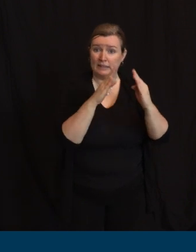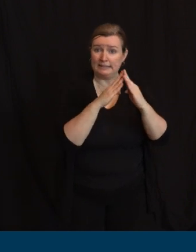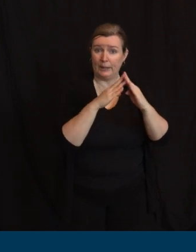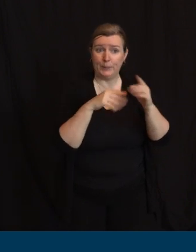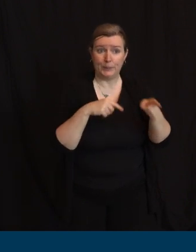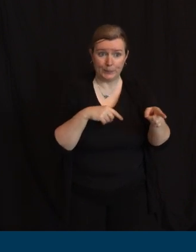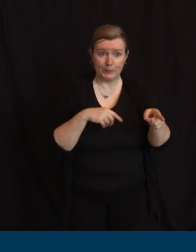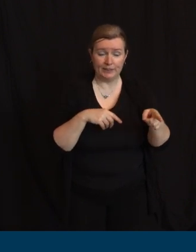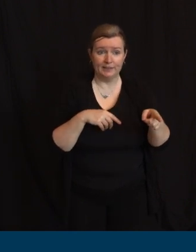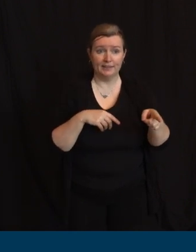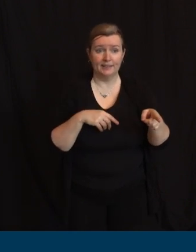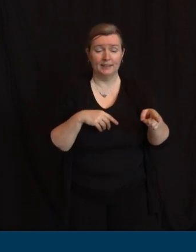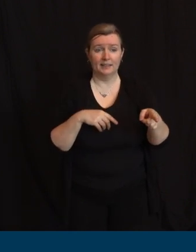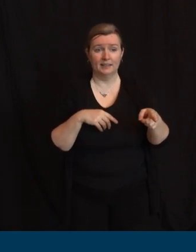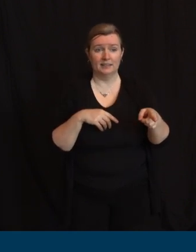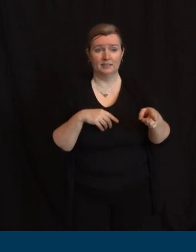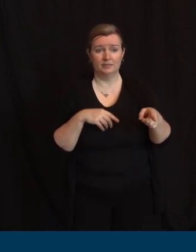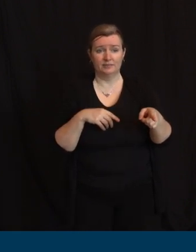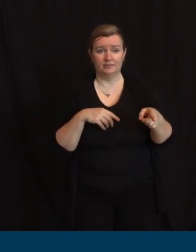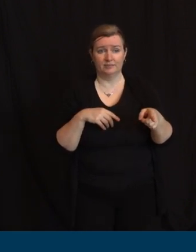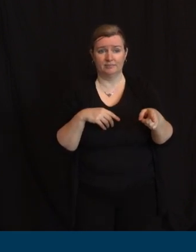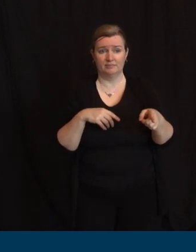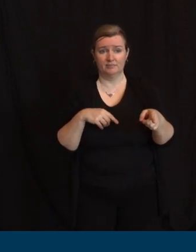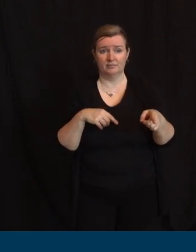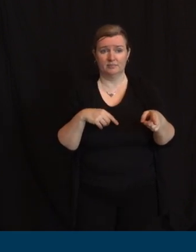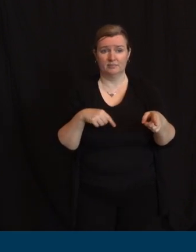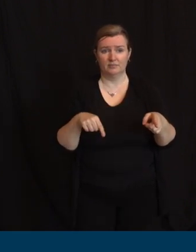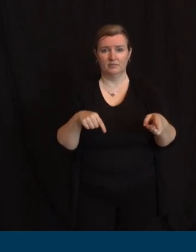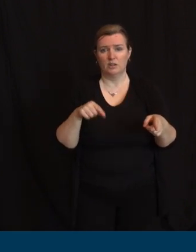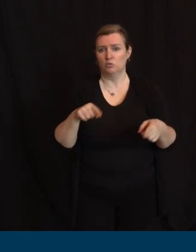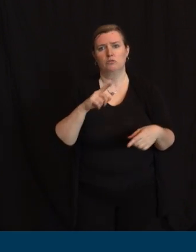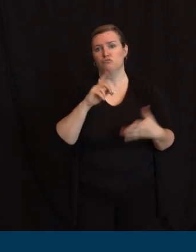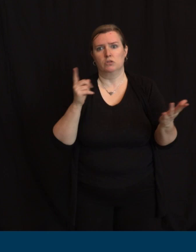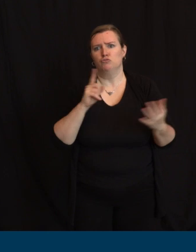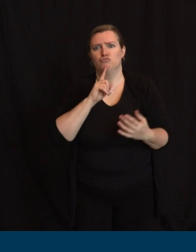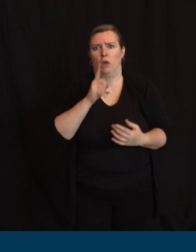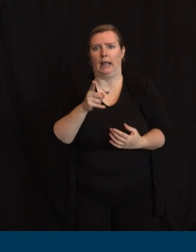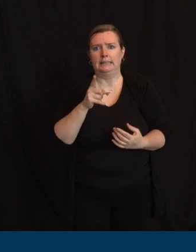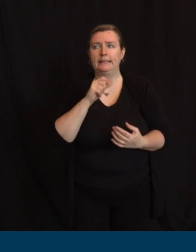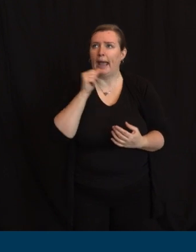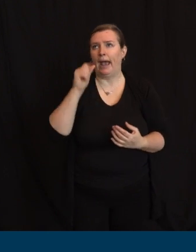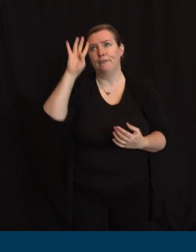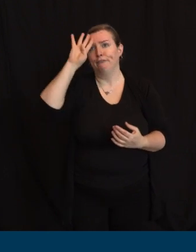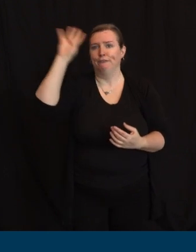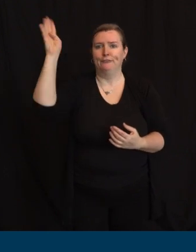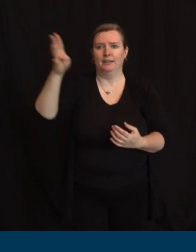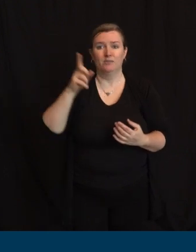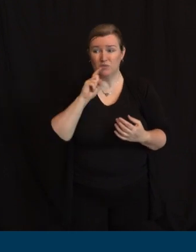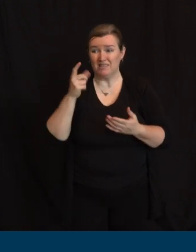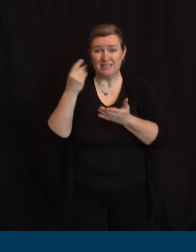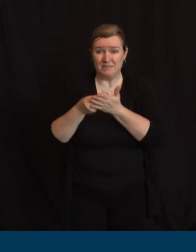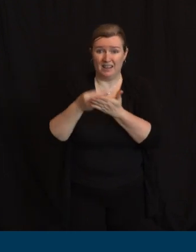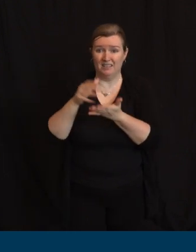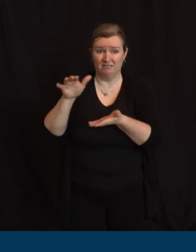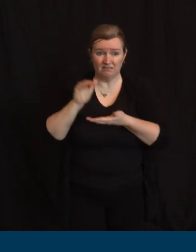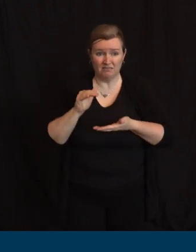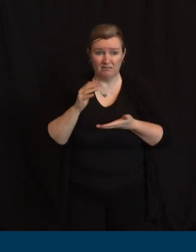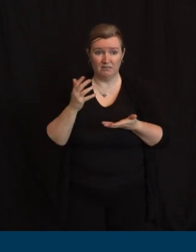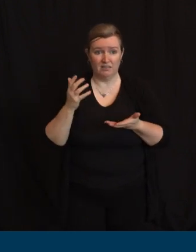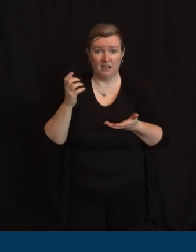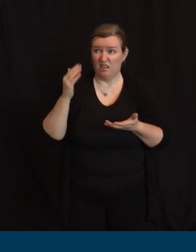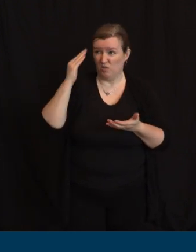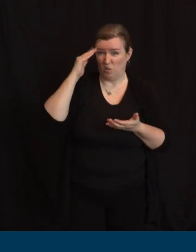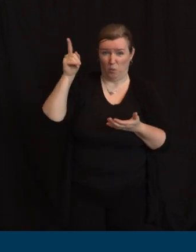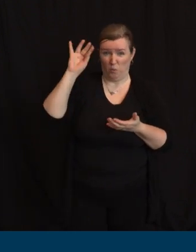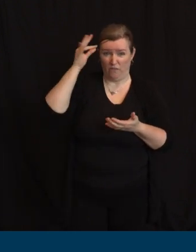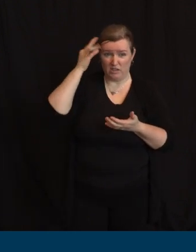money. If I thought with a high degree of certainty that the federal government, through congressional action, through bills that the president would sign, if I